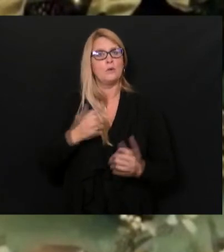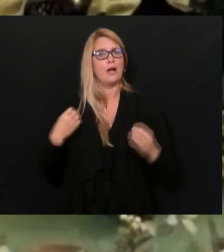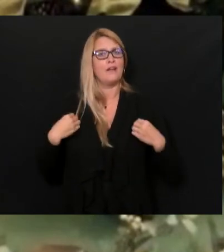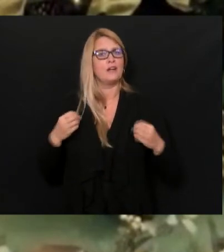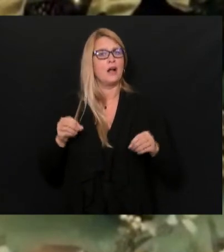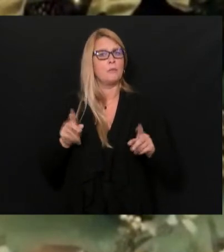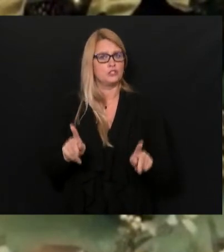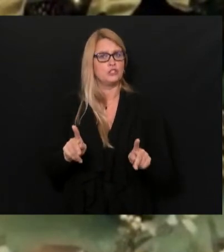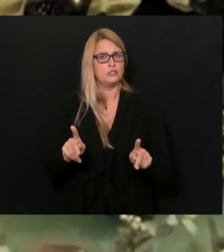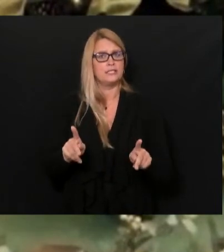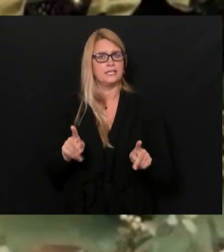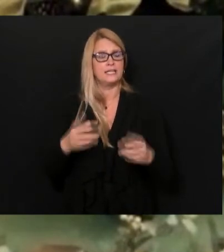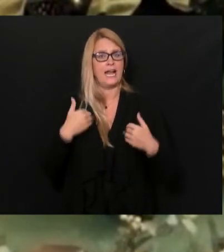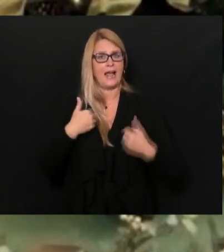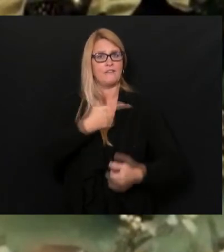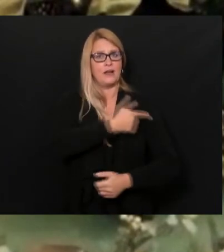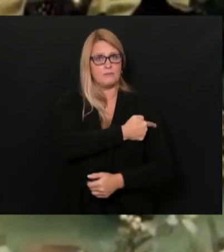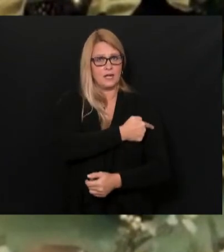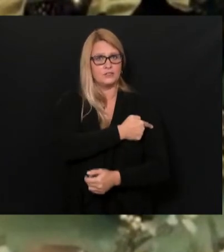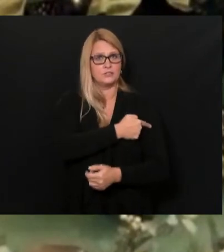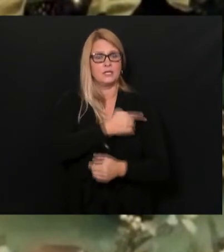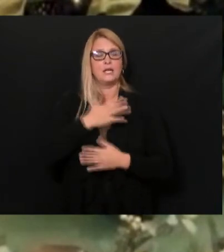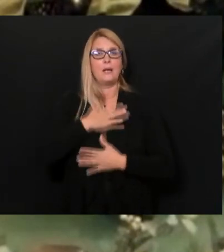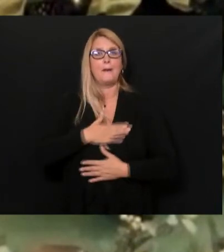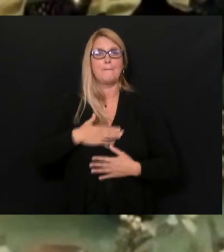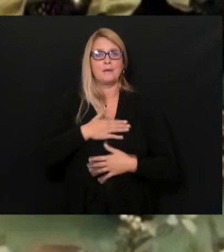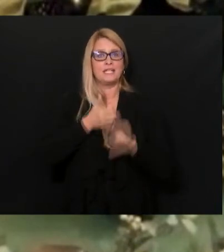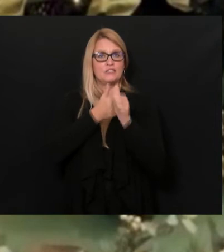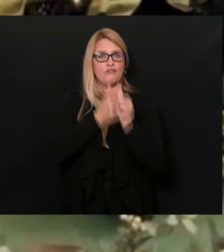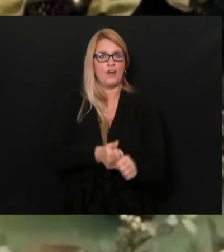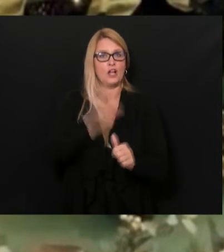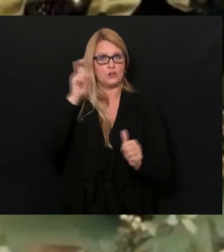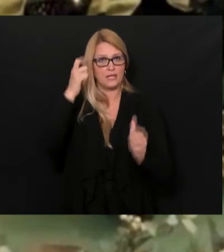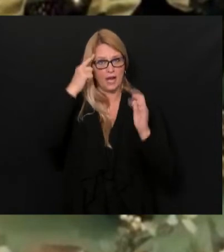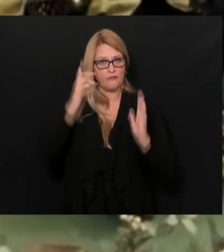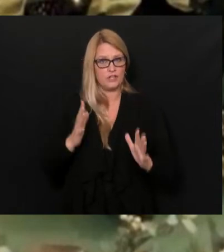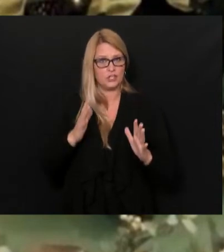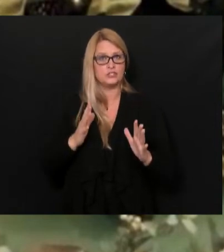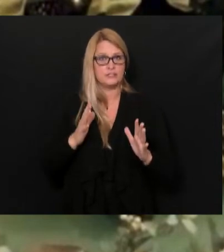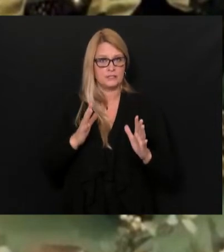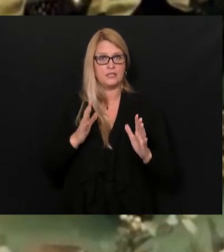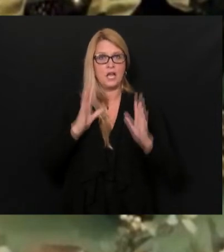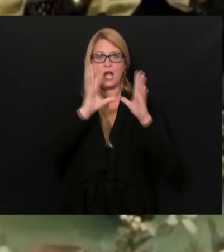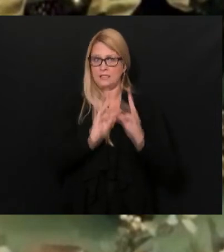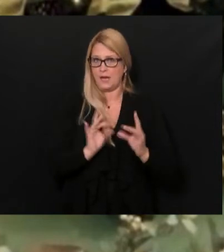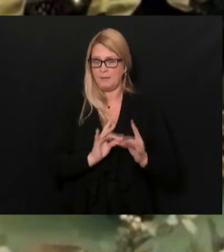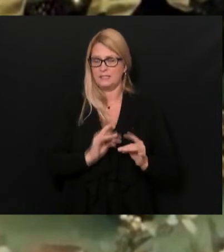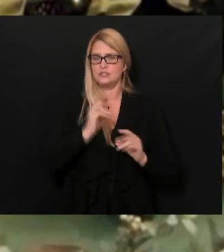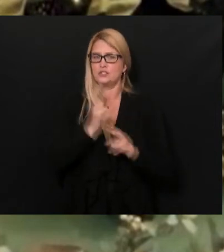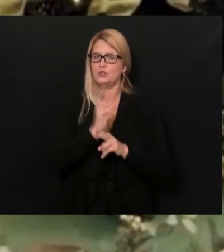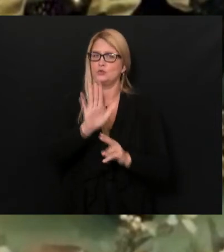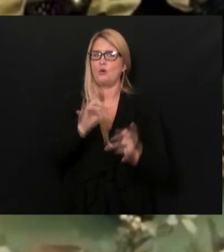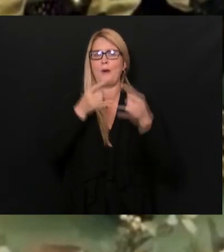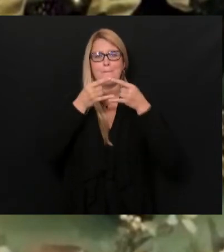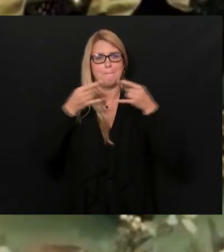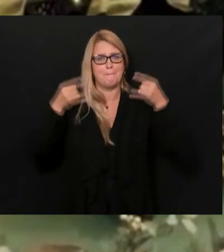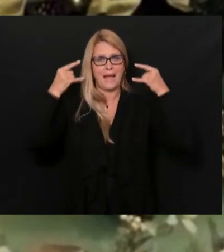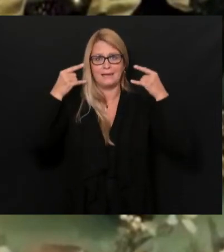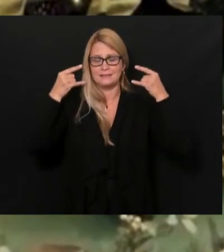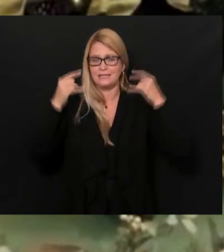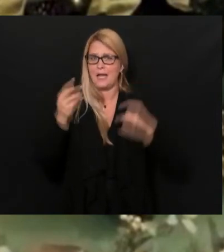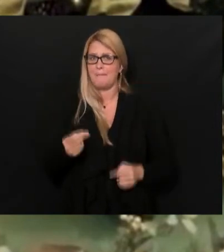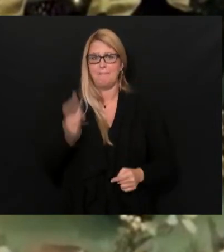vaccinated. Until then, please do as the governor is asking, wear your mask. That is an immediate vaccine for everyone